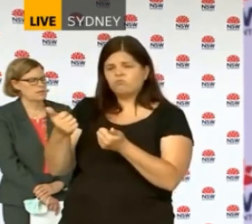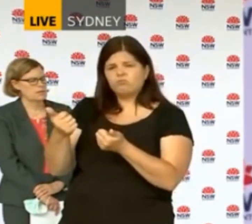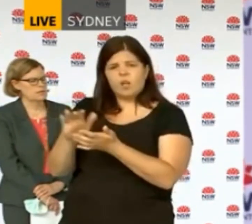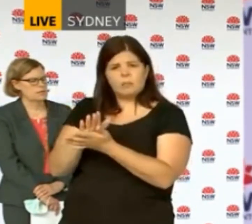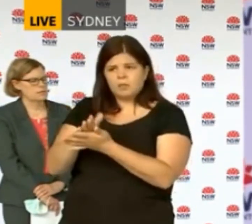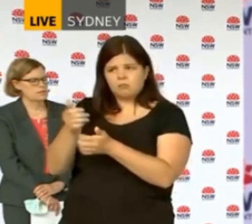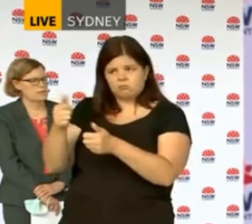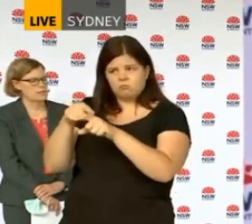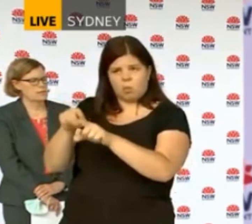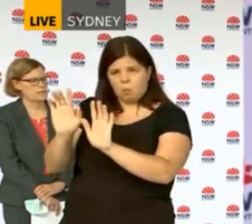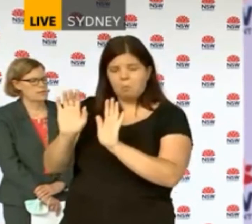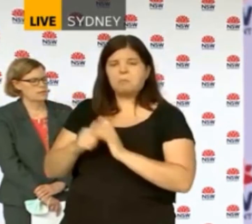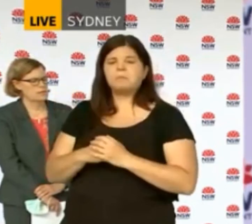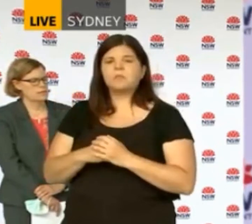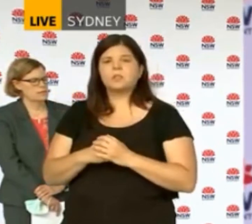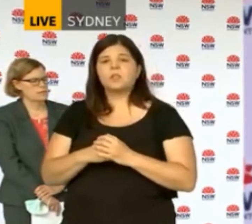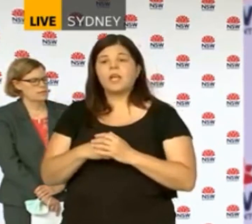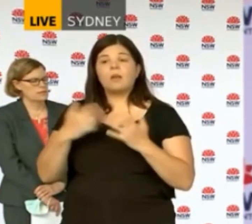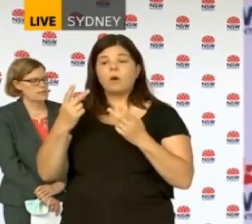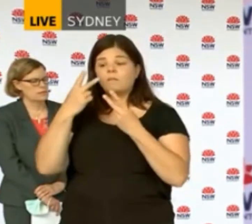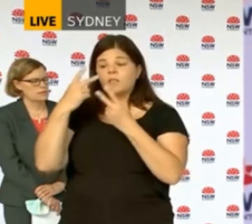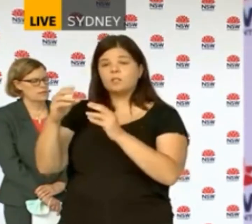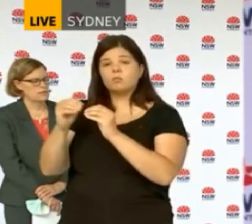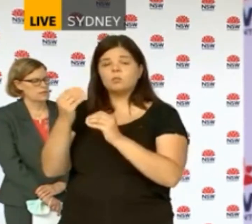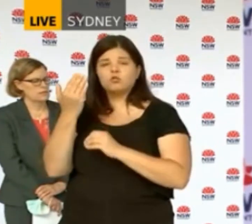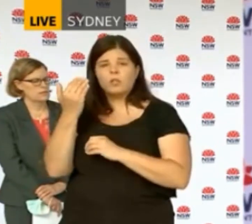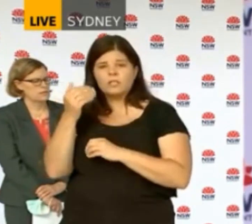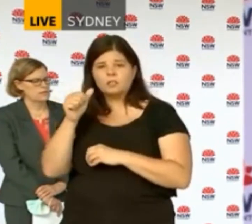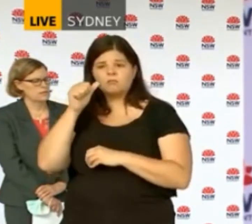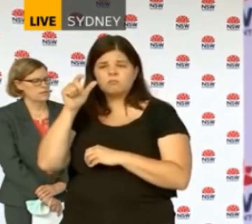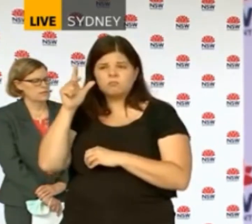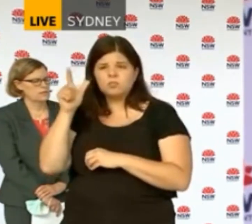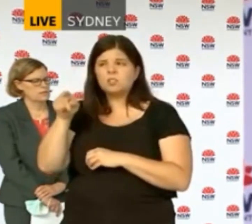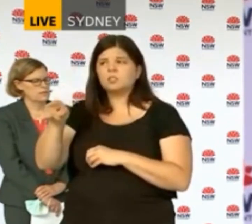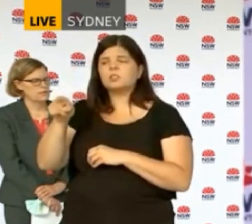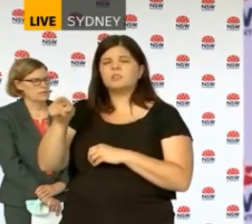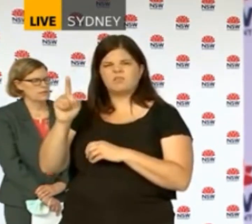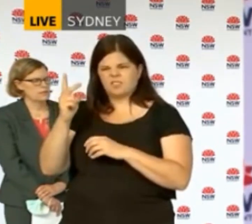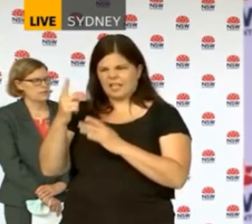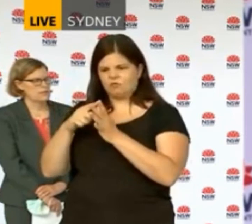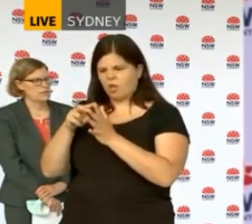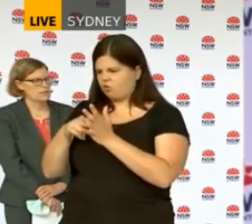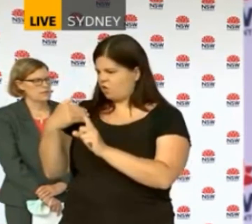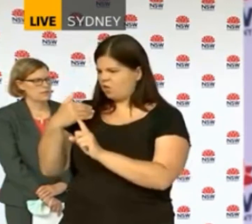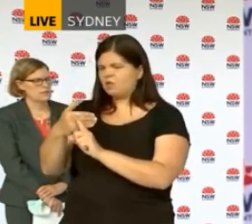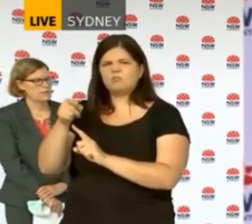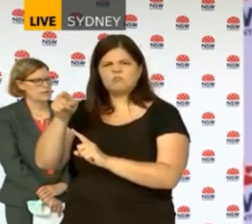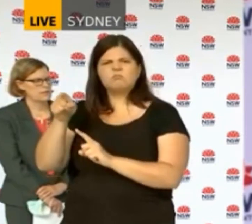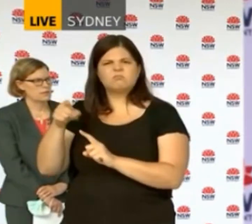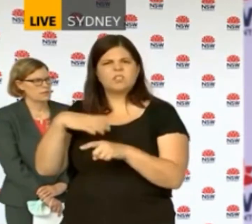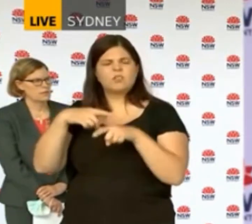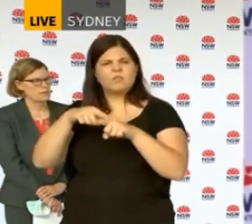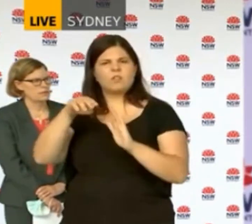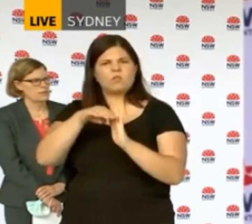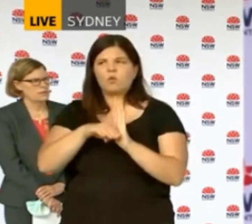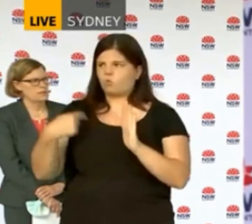Queenslanders and others who visited Brisbane in the last few days since the 2nd of January. I think it's entirely appropriate. We have to